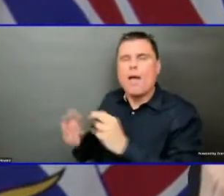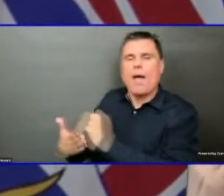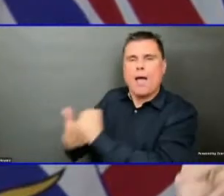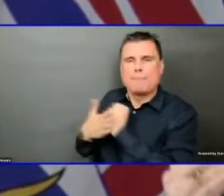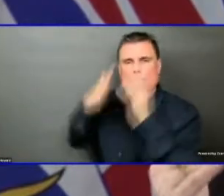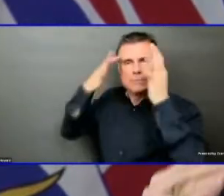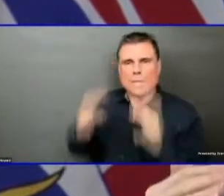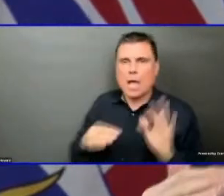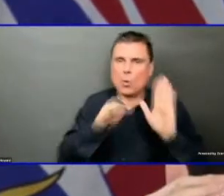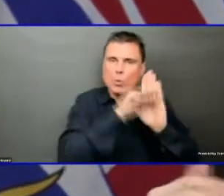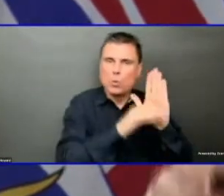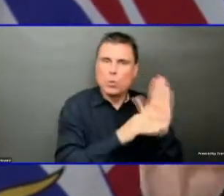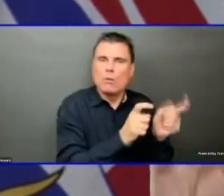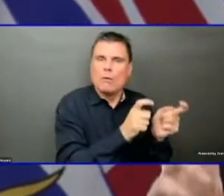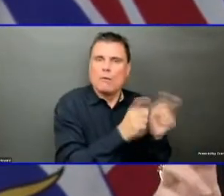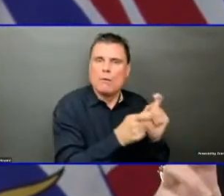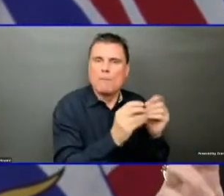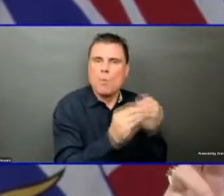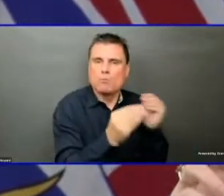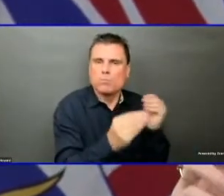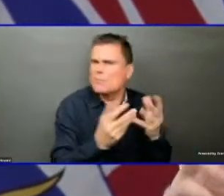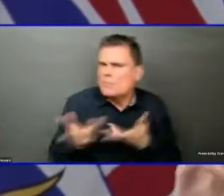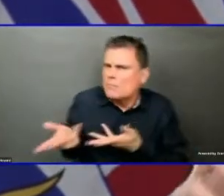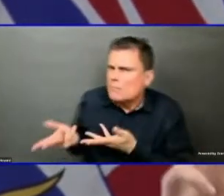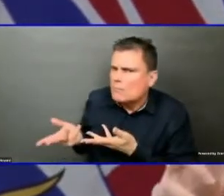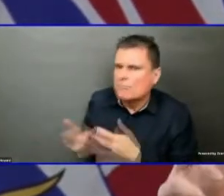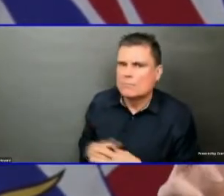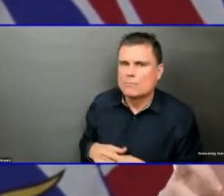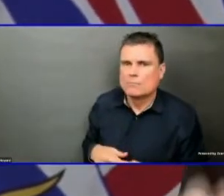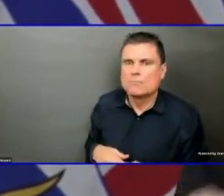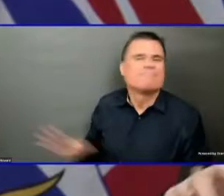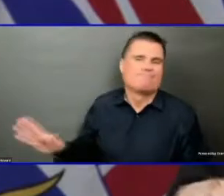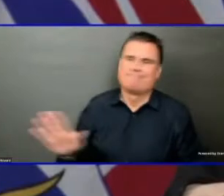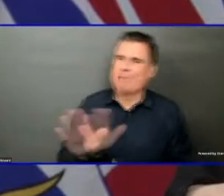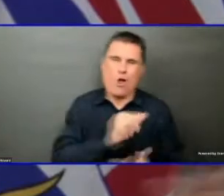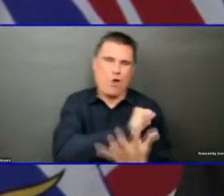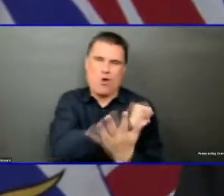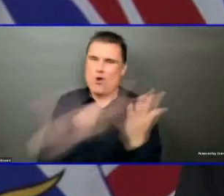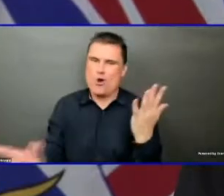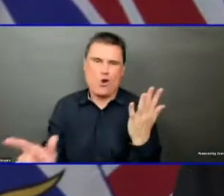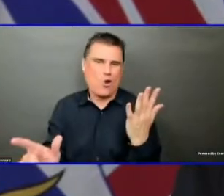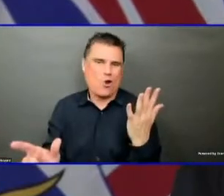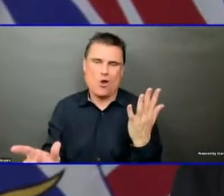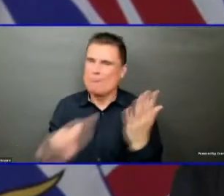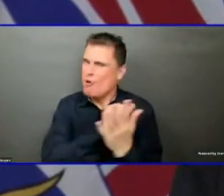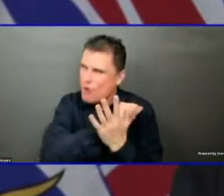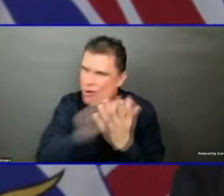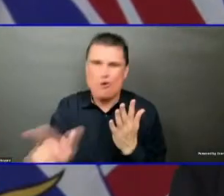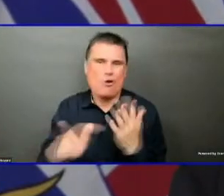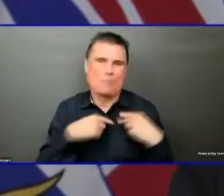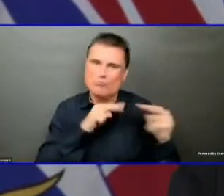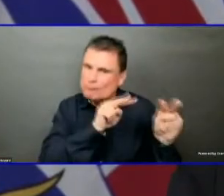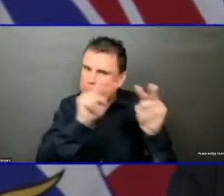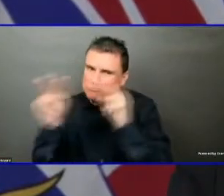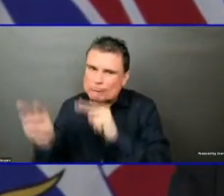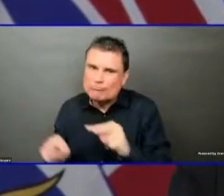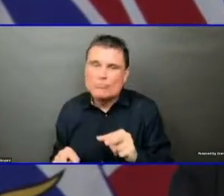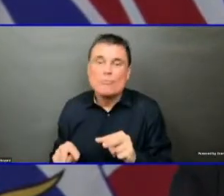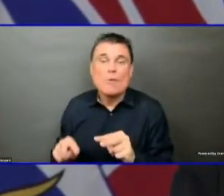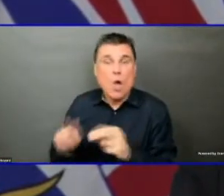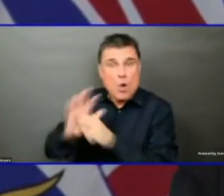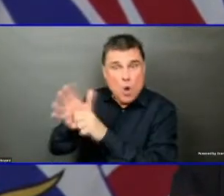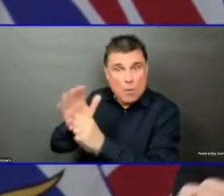we on a continual down? Where are clusters happening? Helping to understand where transmission is happening